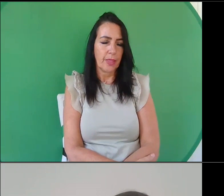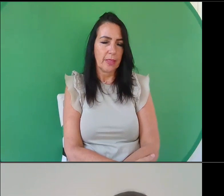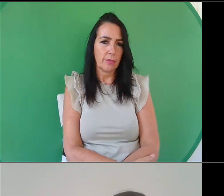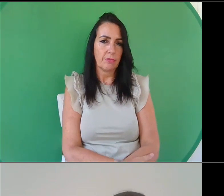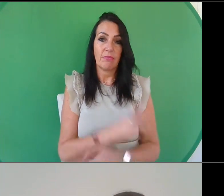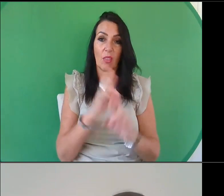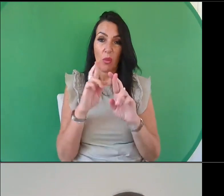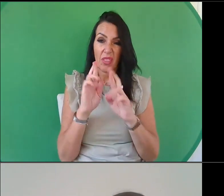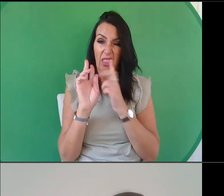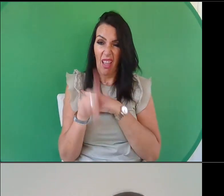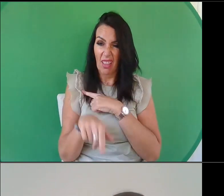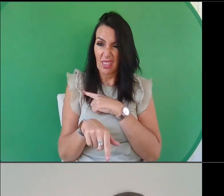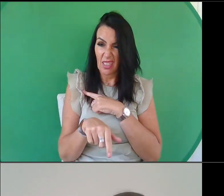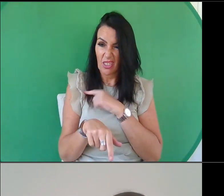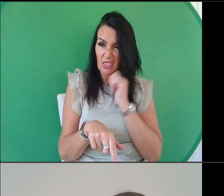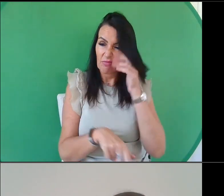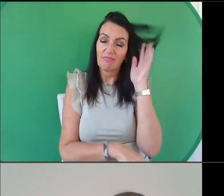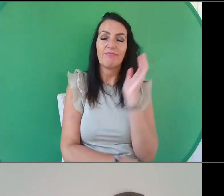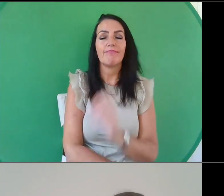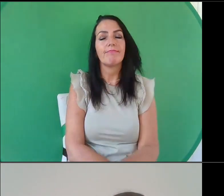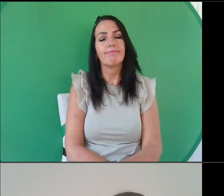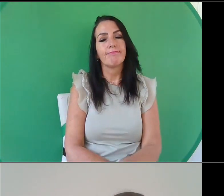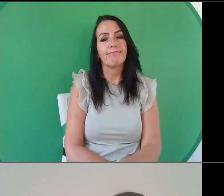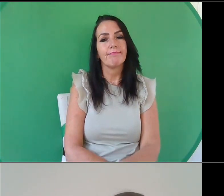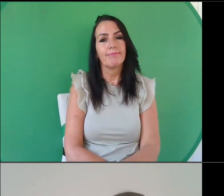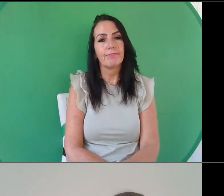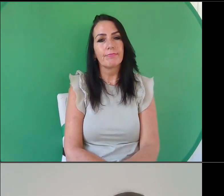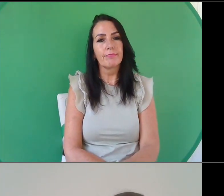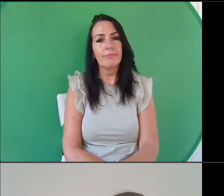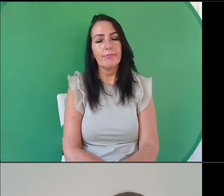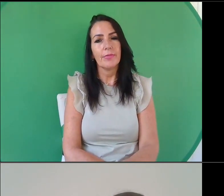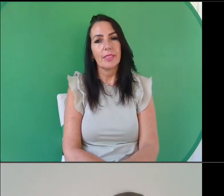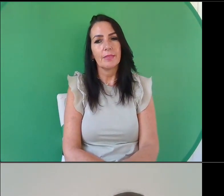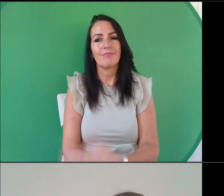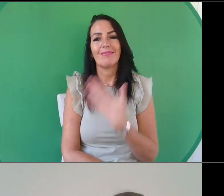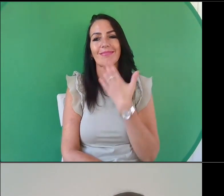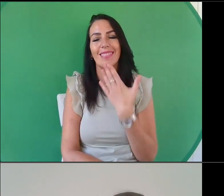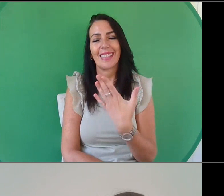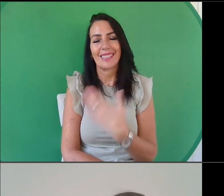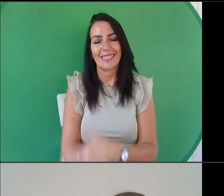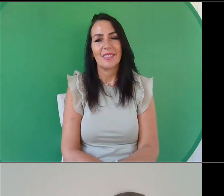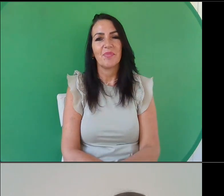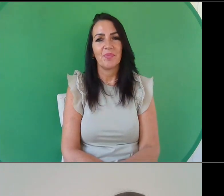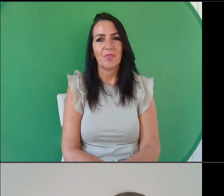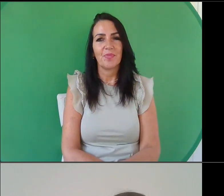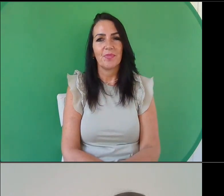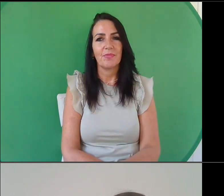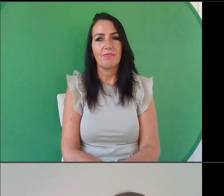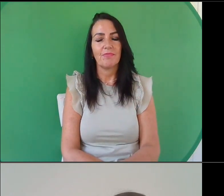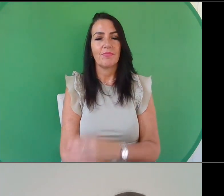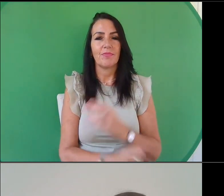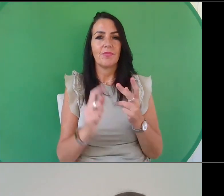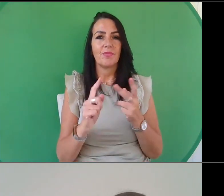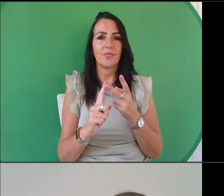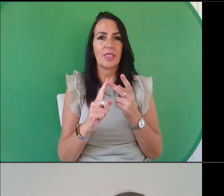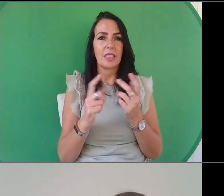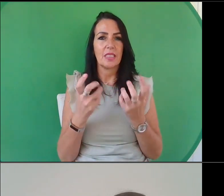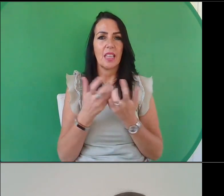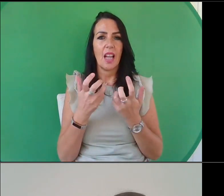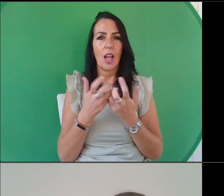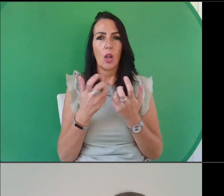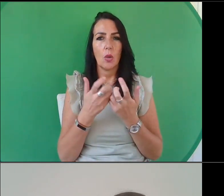Hopefully that's answered both those questions, I think. Thanks, Lucy. And then we have a question about how can